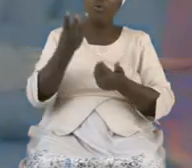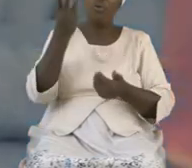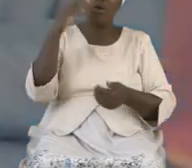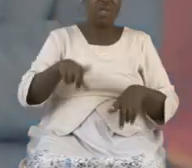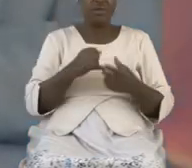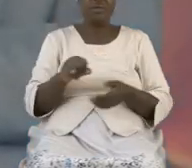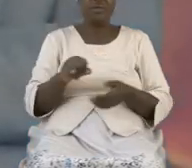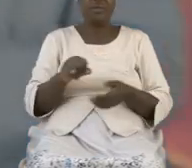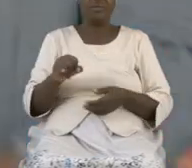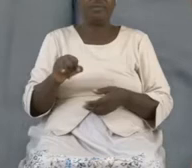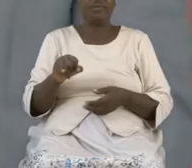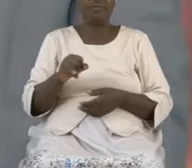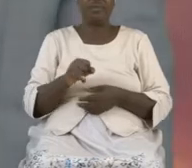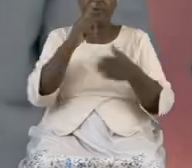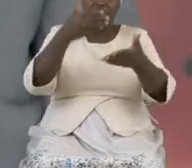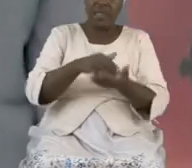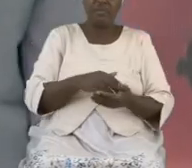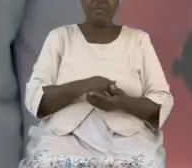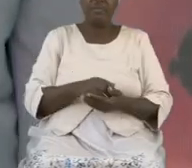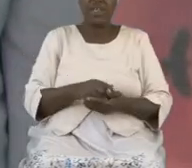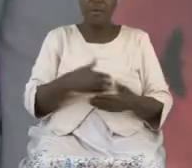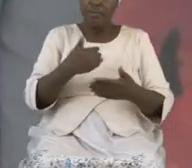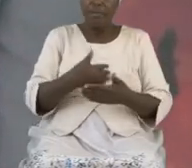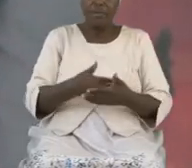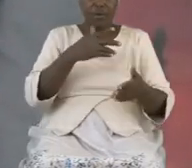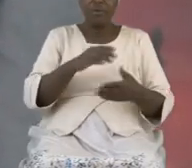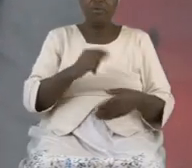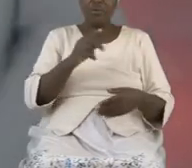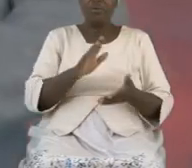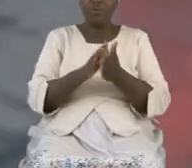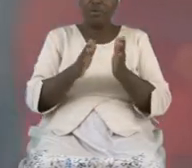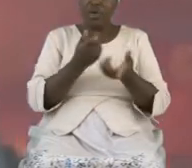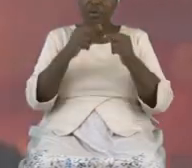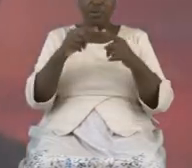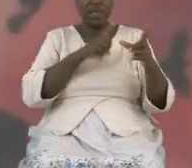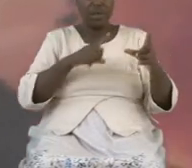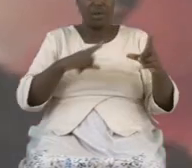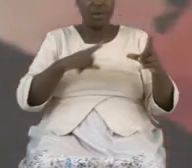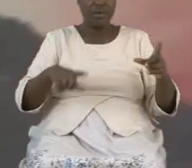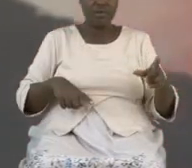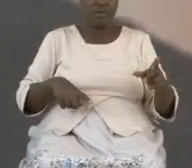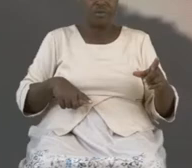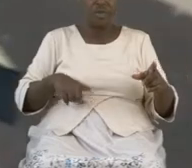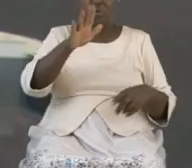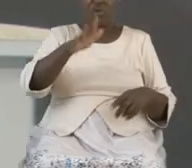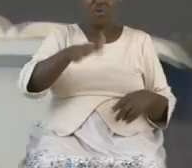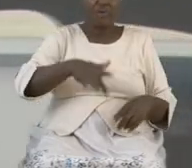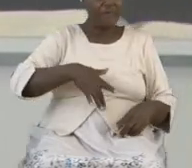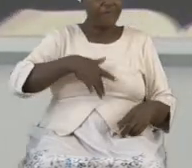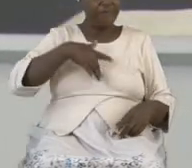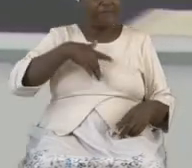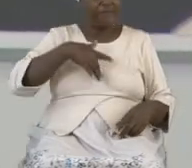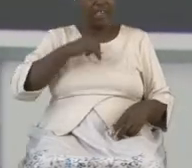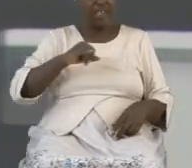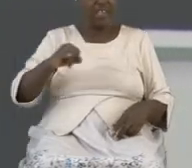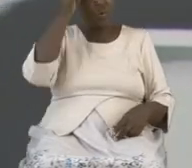born again? Before you came to the Lord? Your feeling, your thoughts,